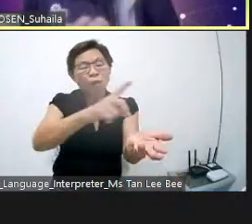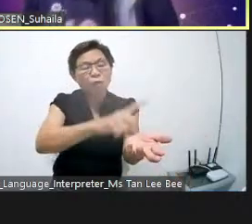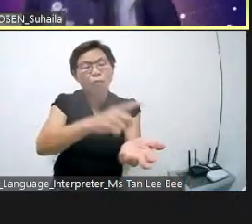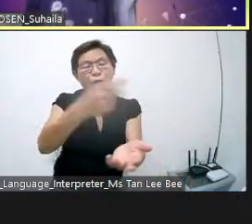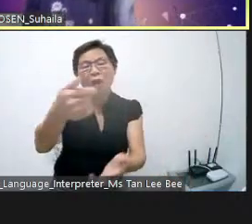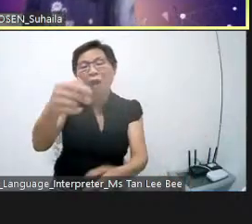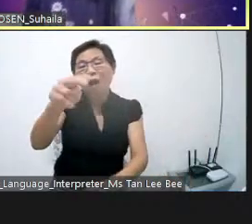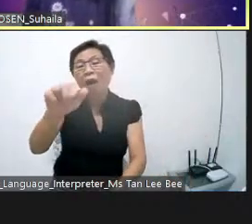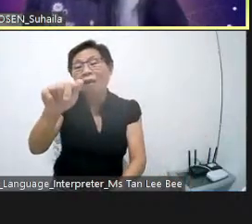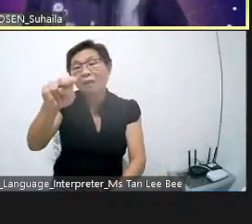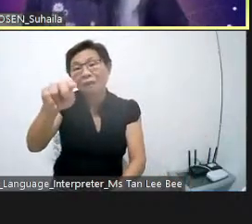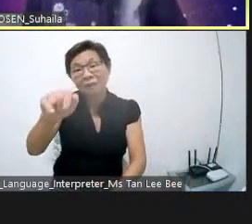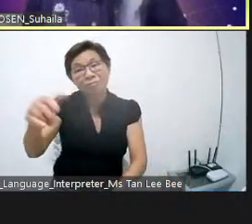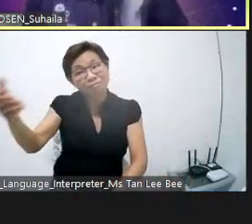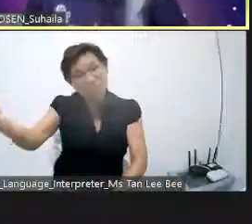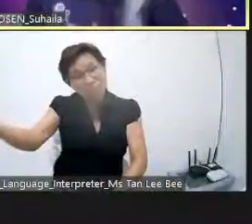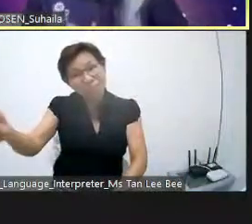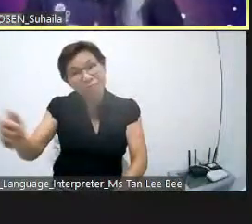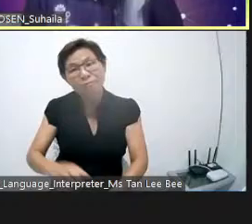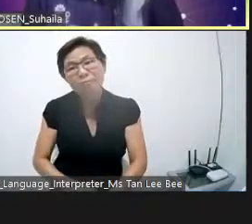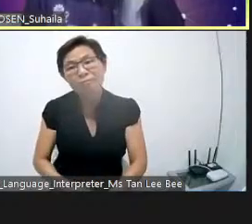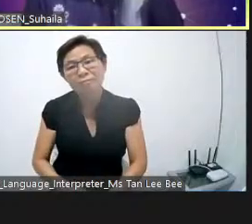the floor is yours.